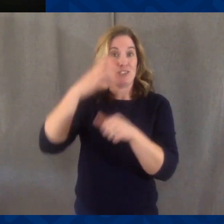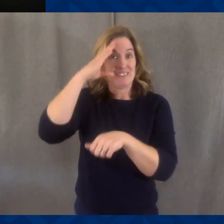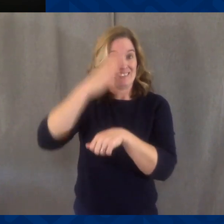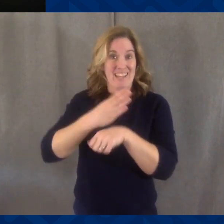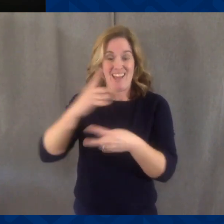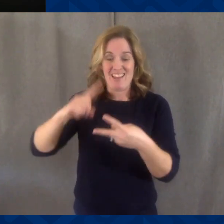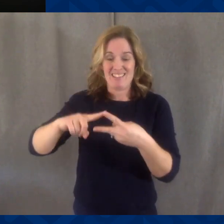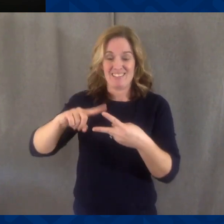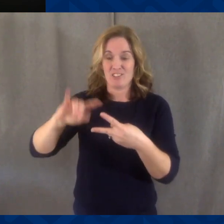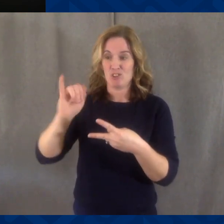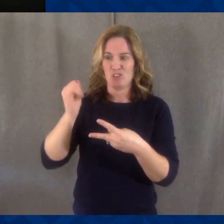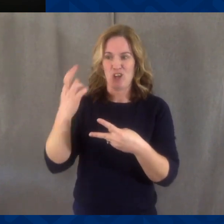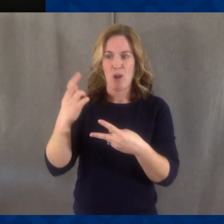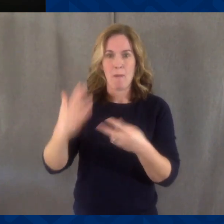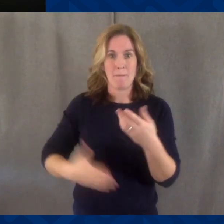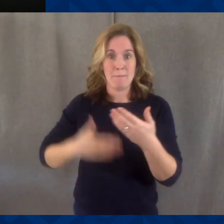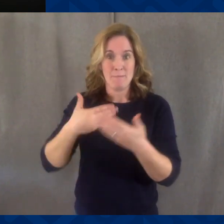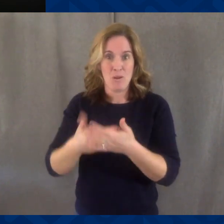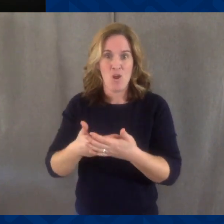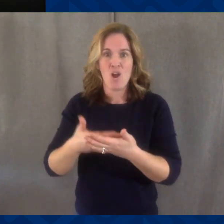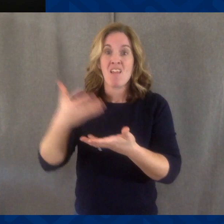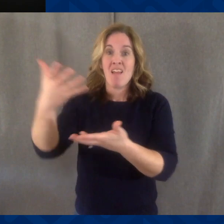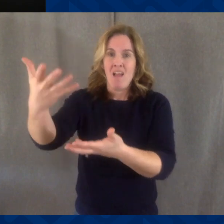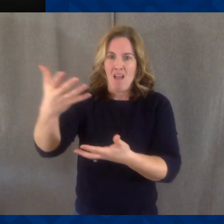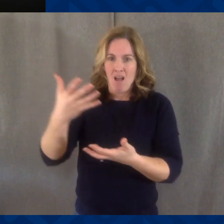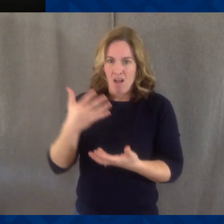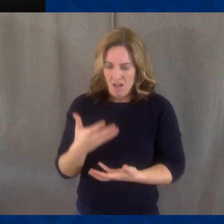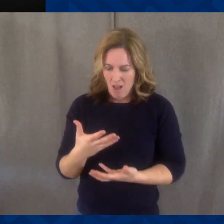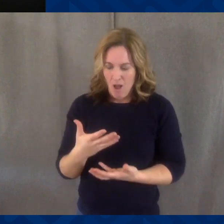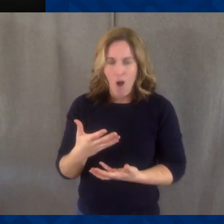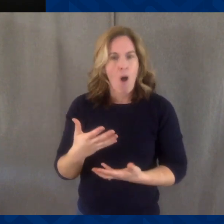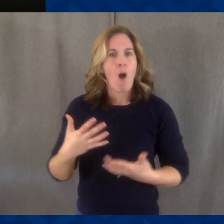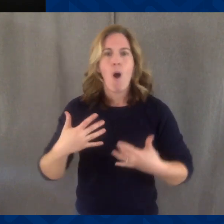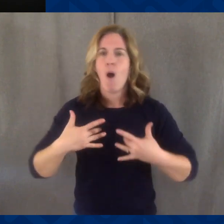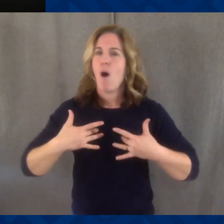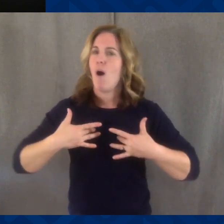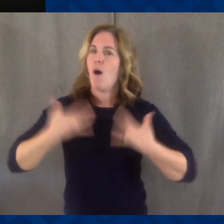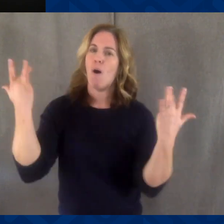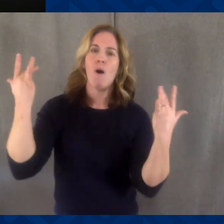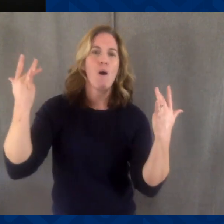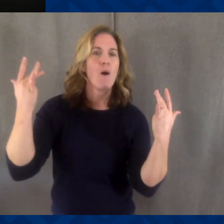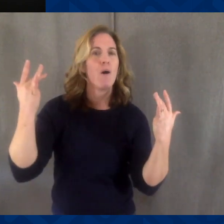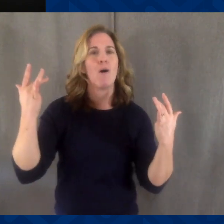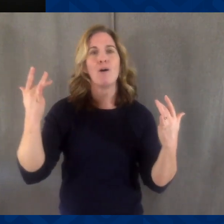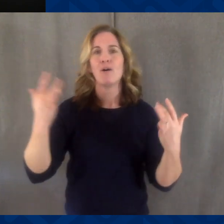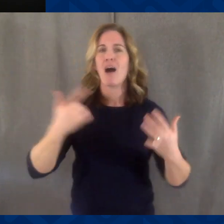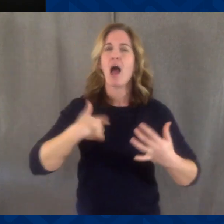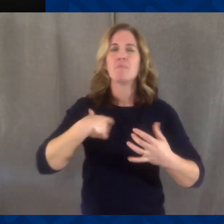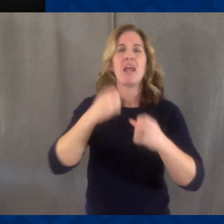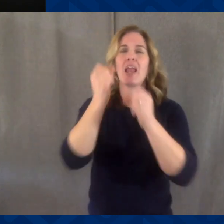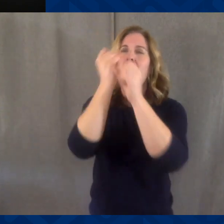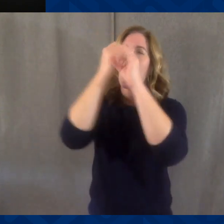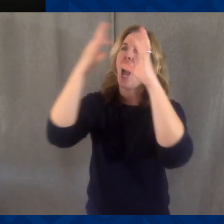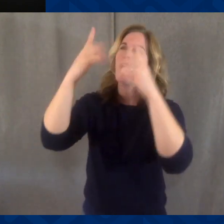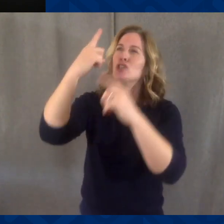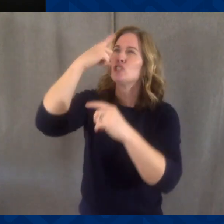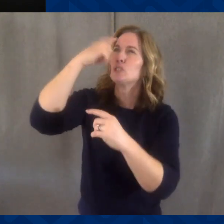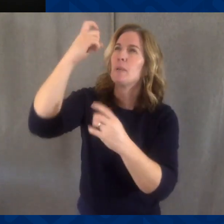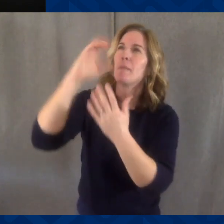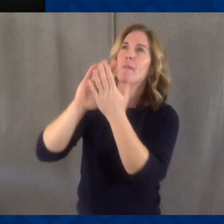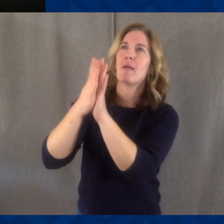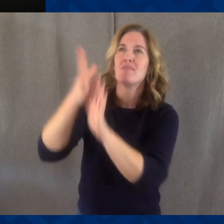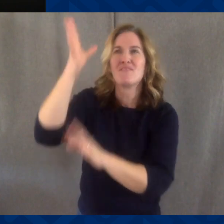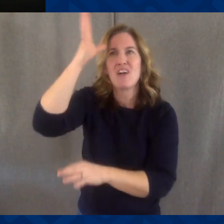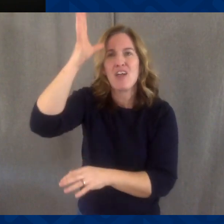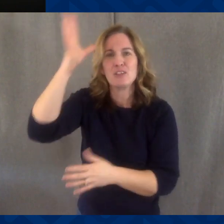born, and they placed him into my arms, and I was so pumped, y'all. Like, I dreamed about being a father. And so here